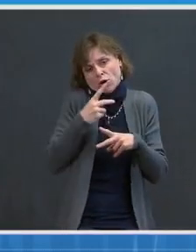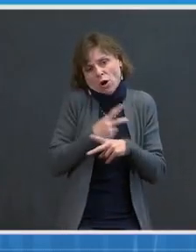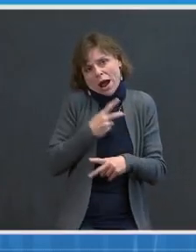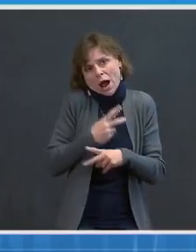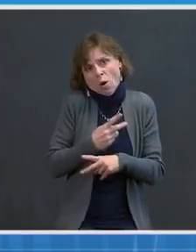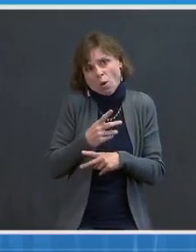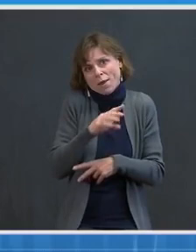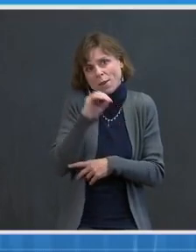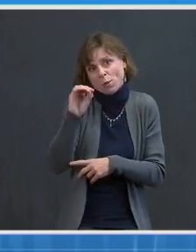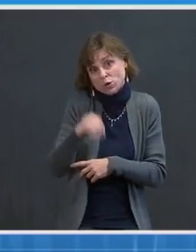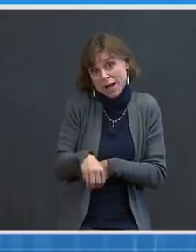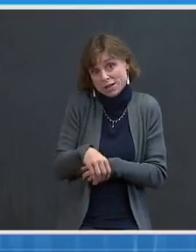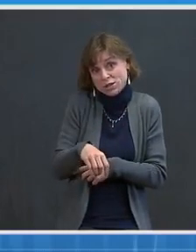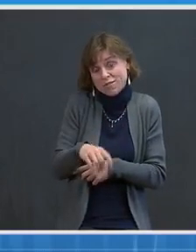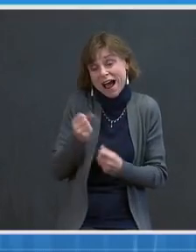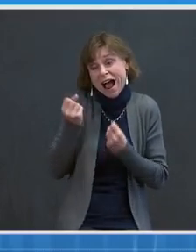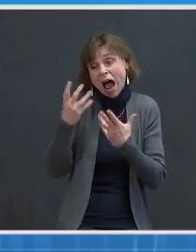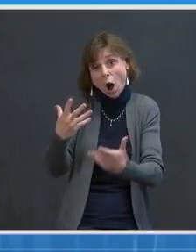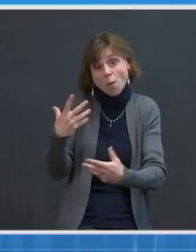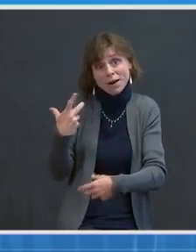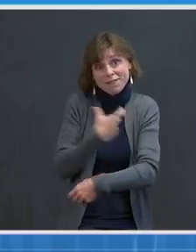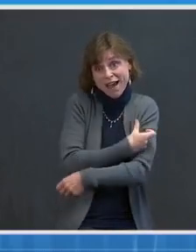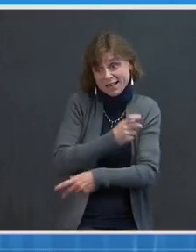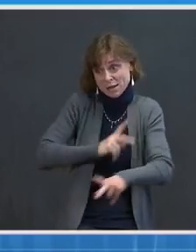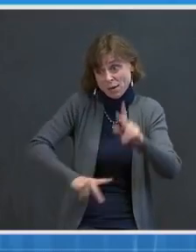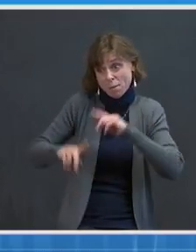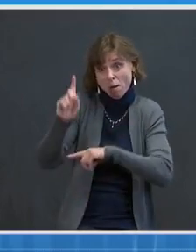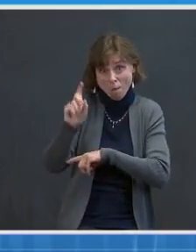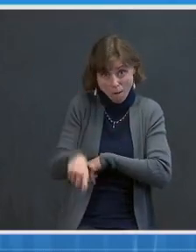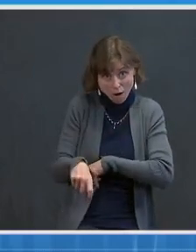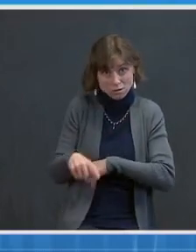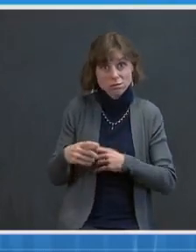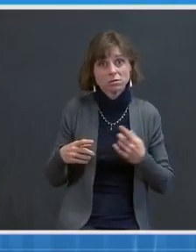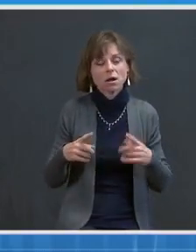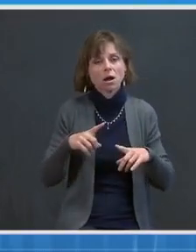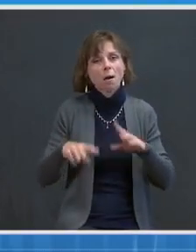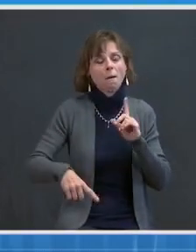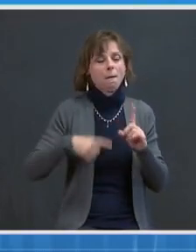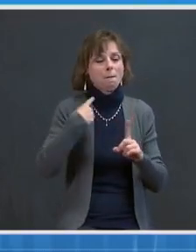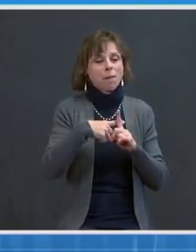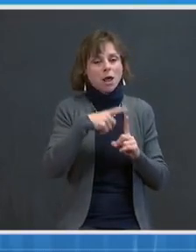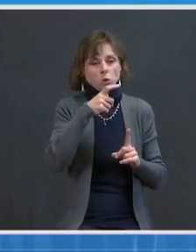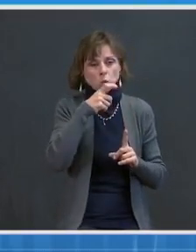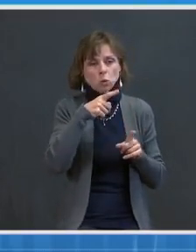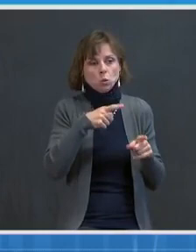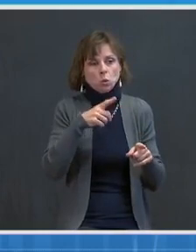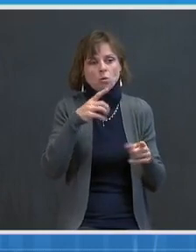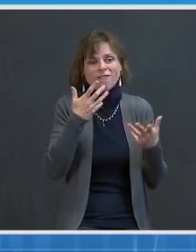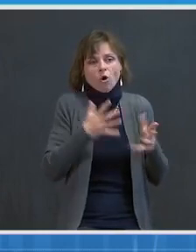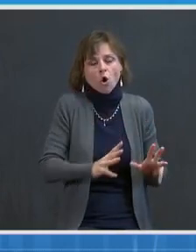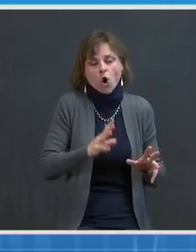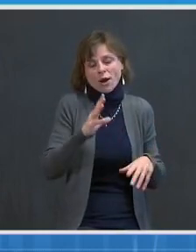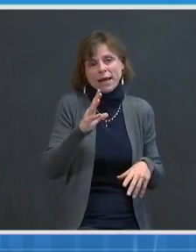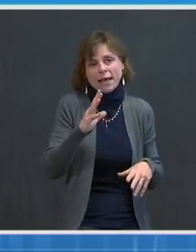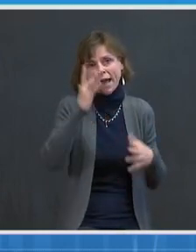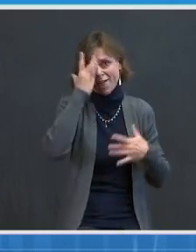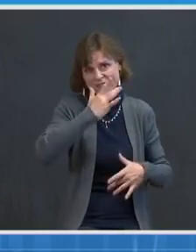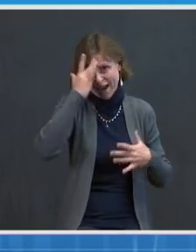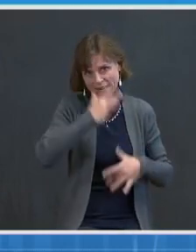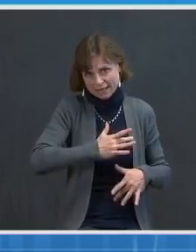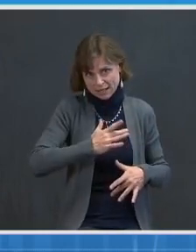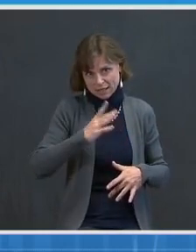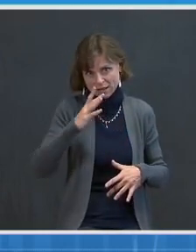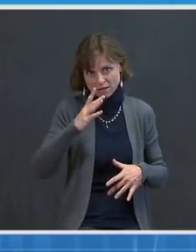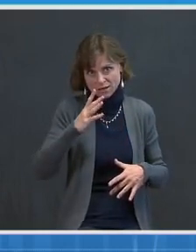be vaccinated plus those who have been infected and would assume to be protected for at least for a limited period